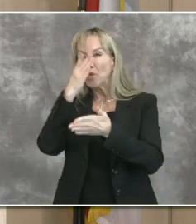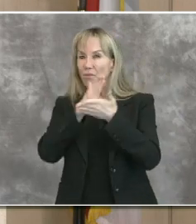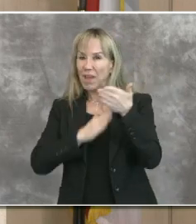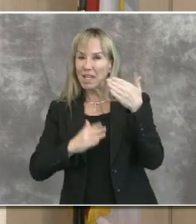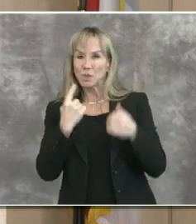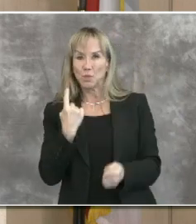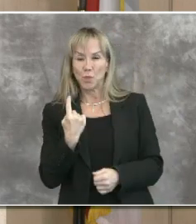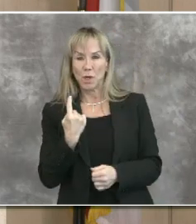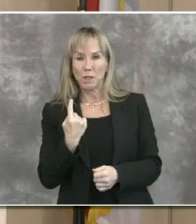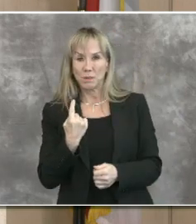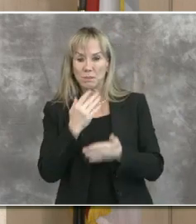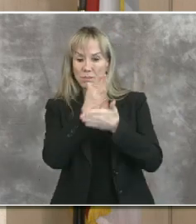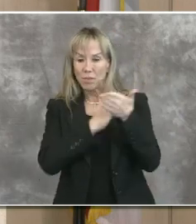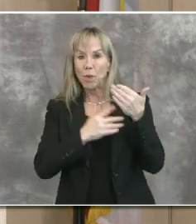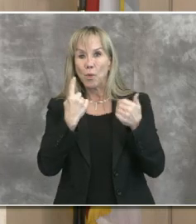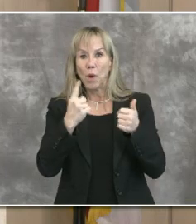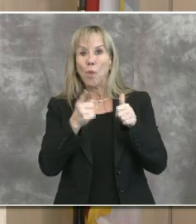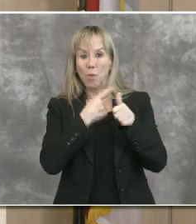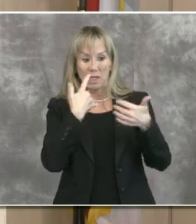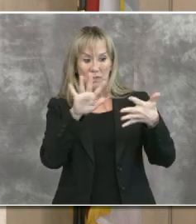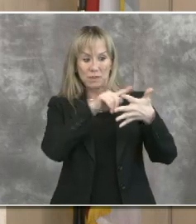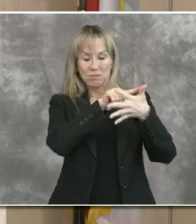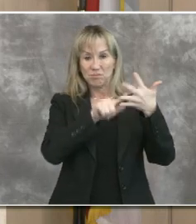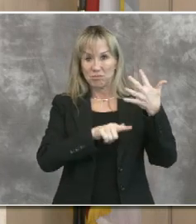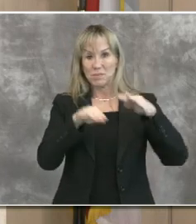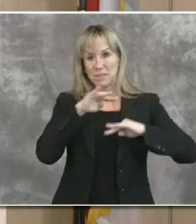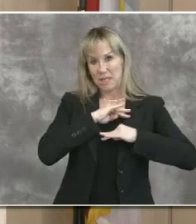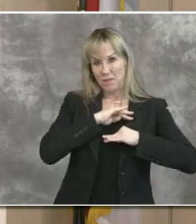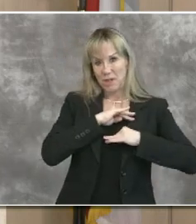approach once we meet these metrics.